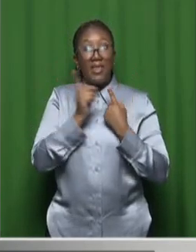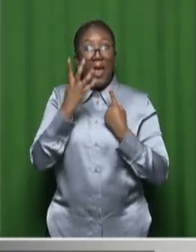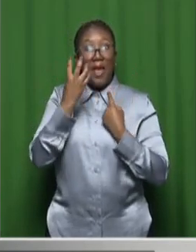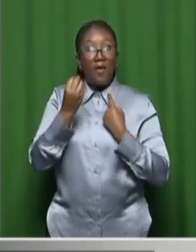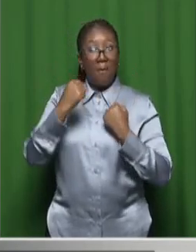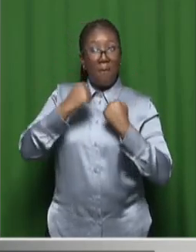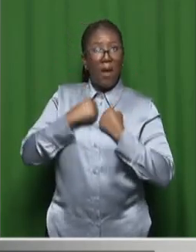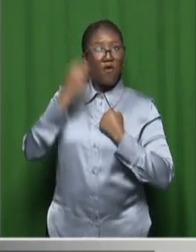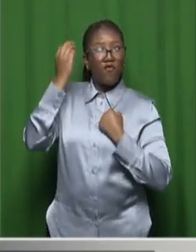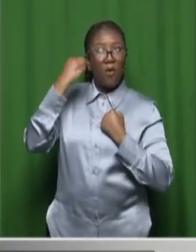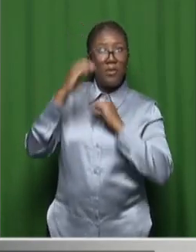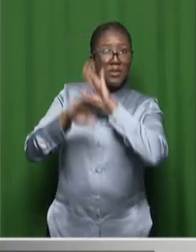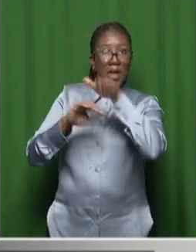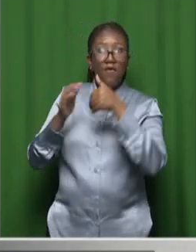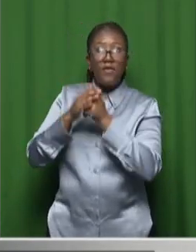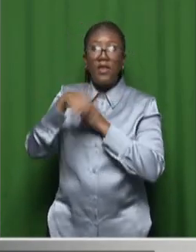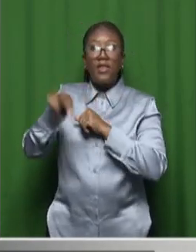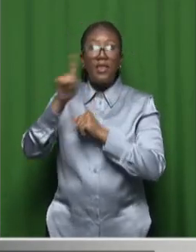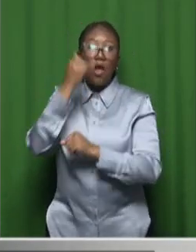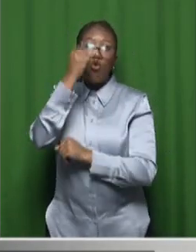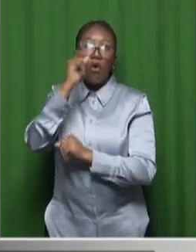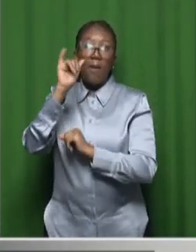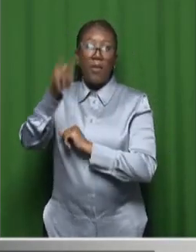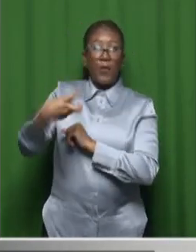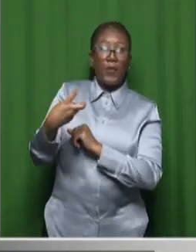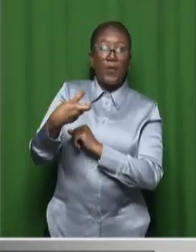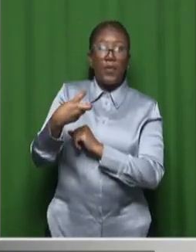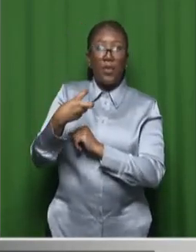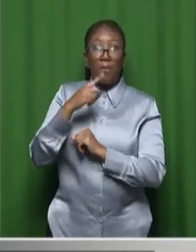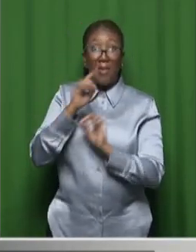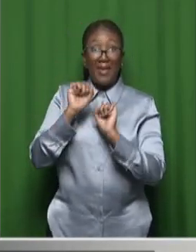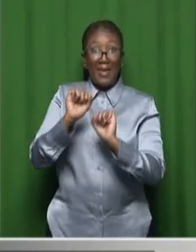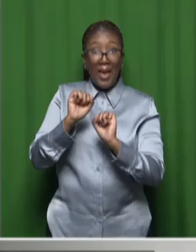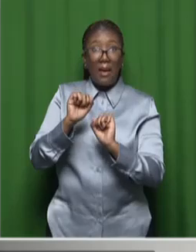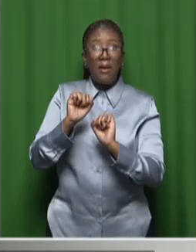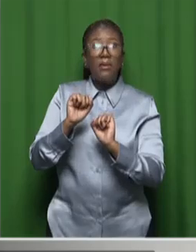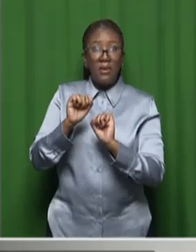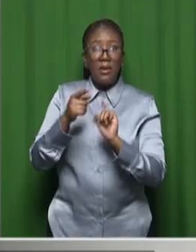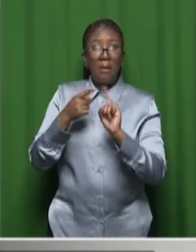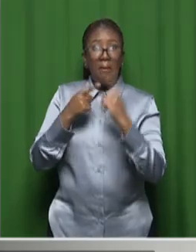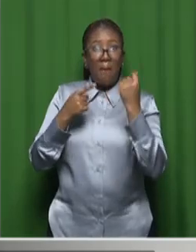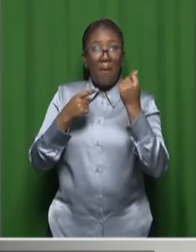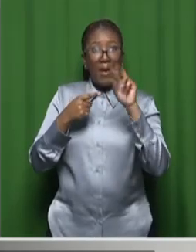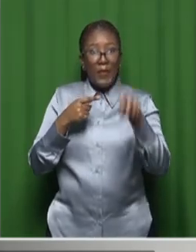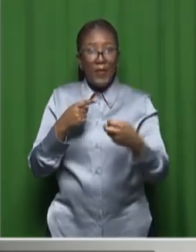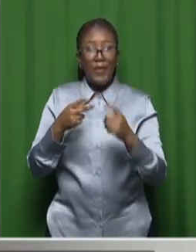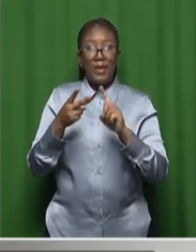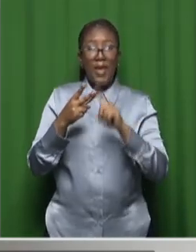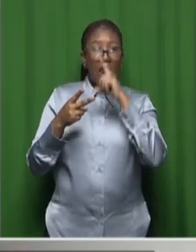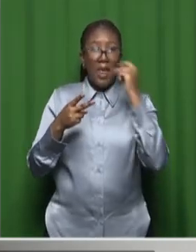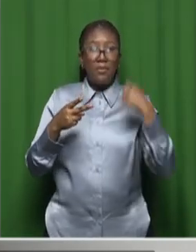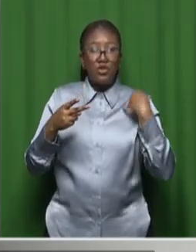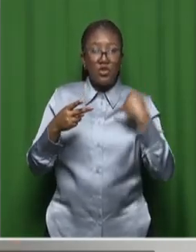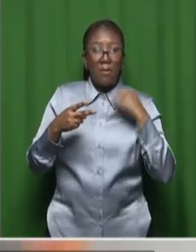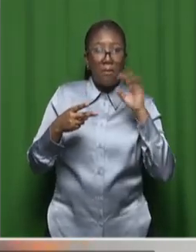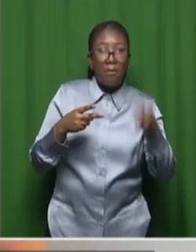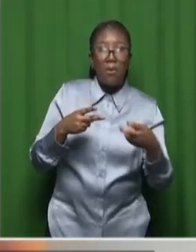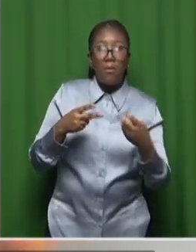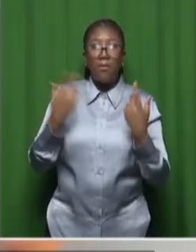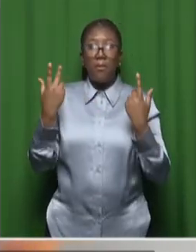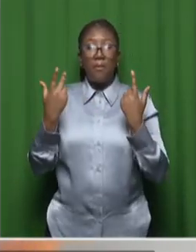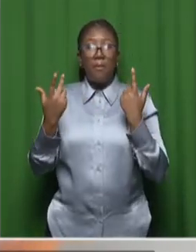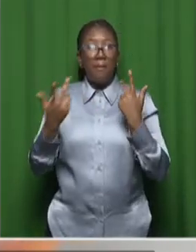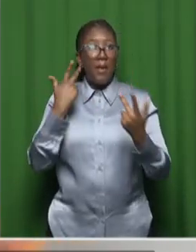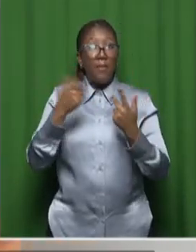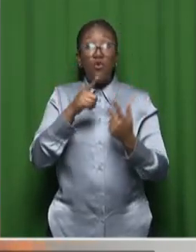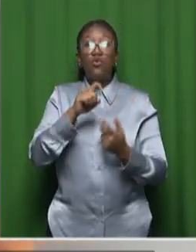right? Now, in this case, it's very important whether, if let's say there's a data breach on one of the